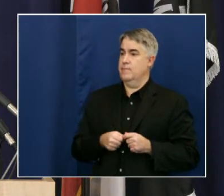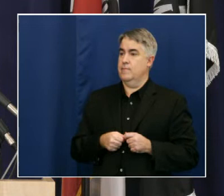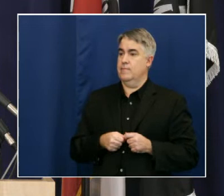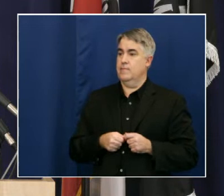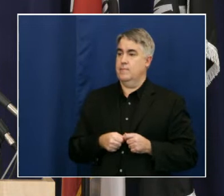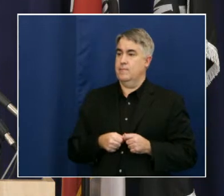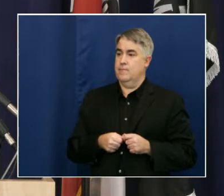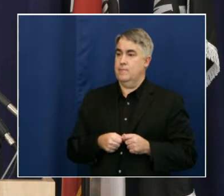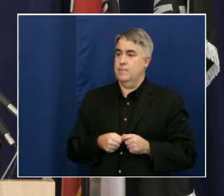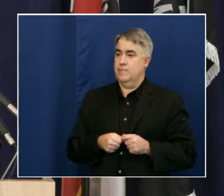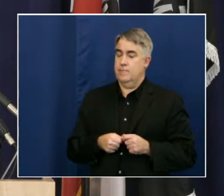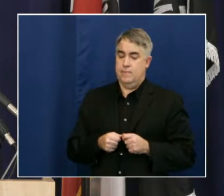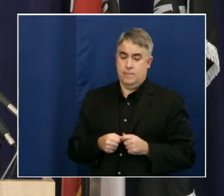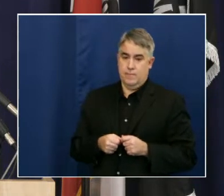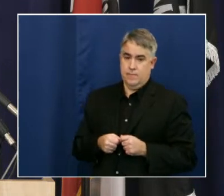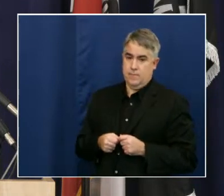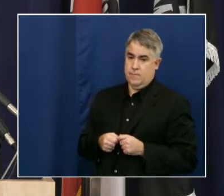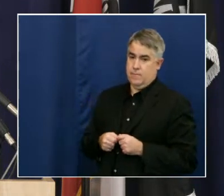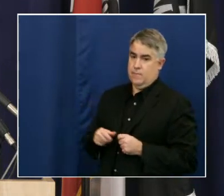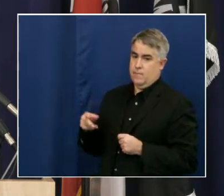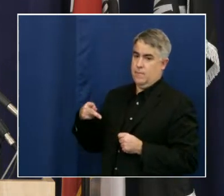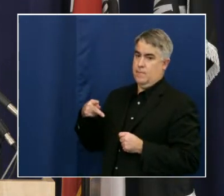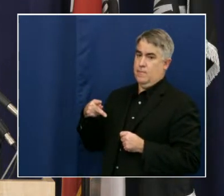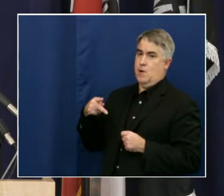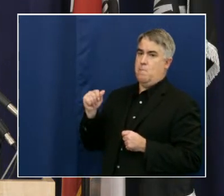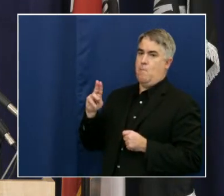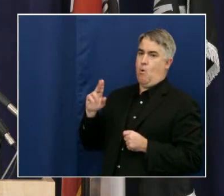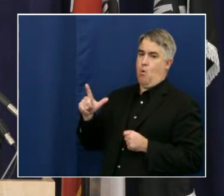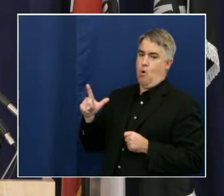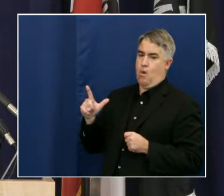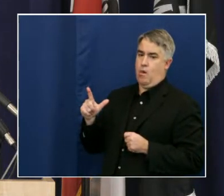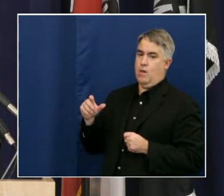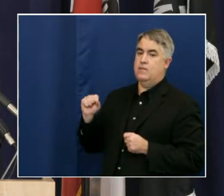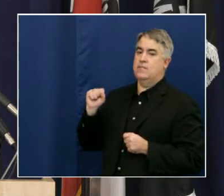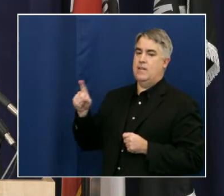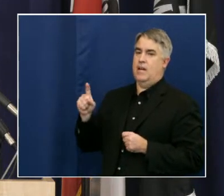This question is from Paul Sasson with the San Diego Union Tribune.